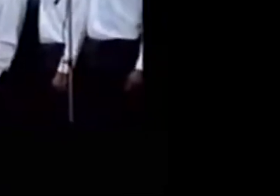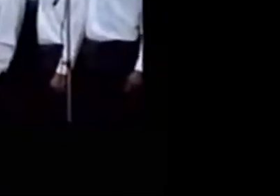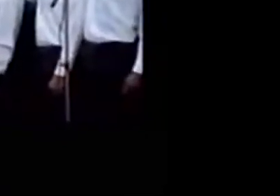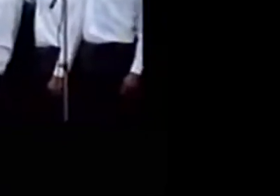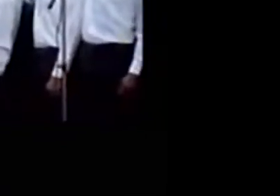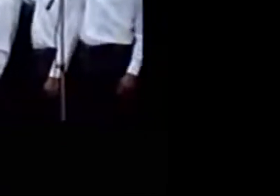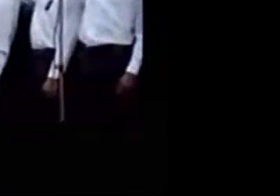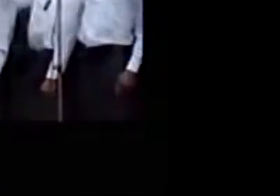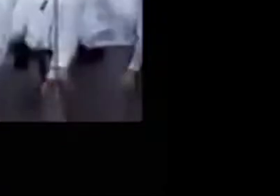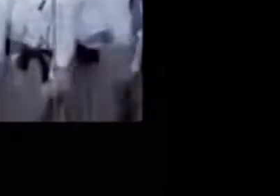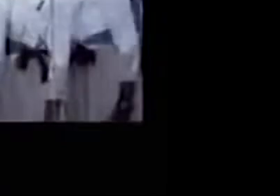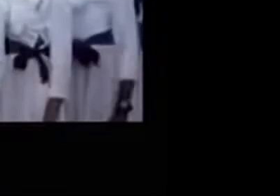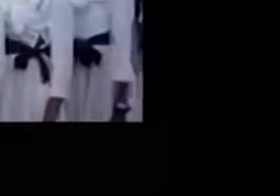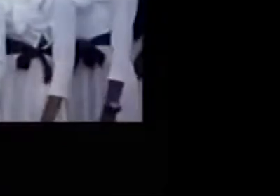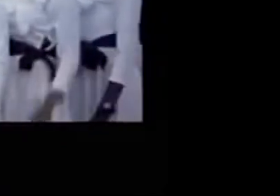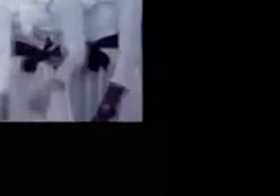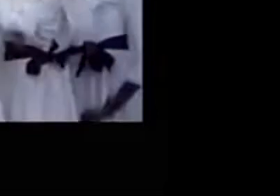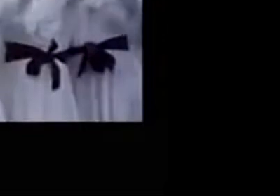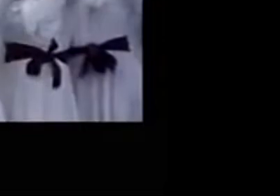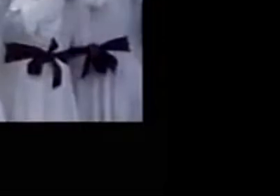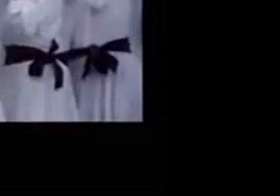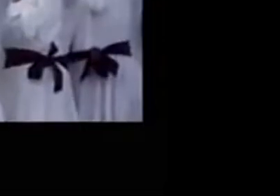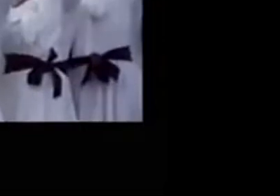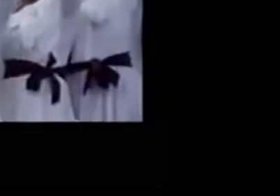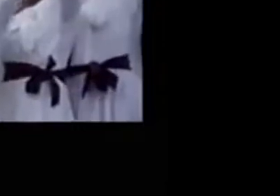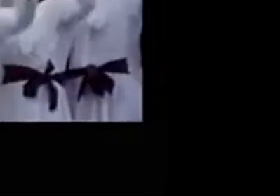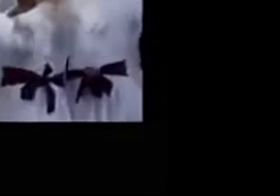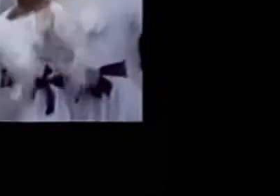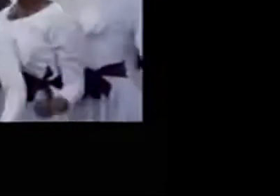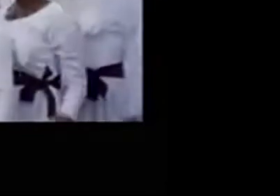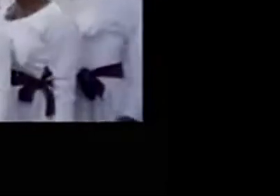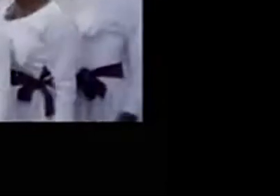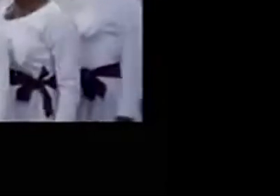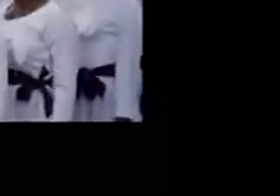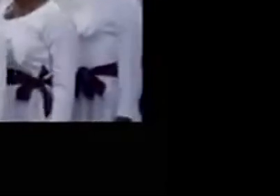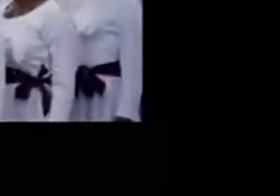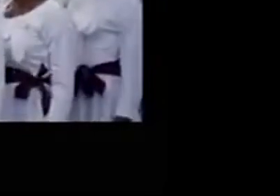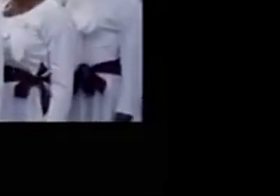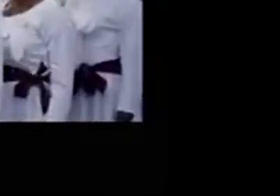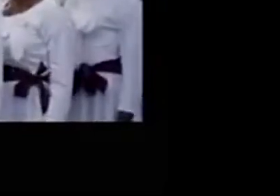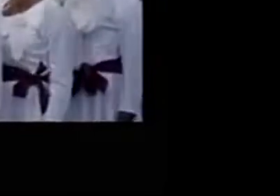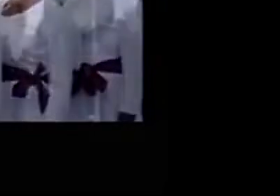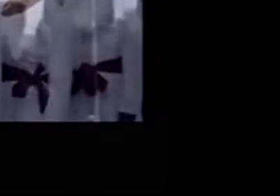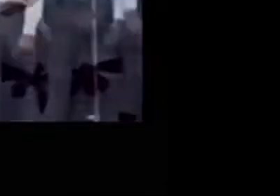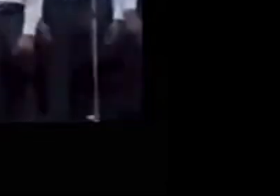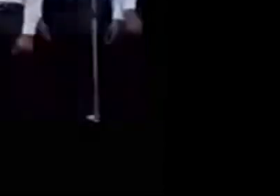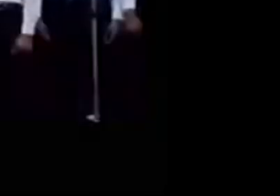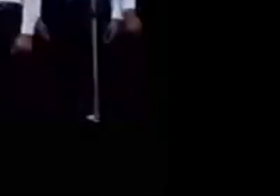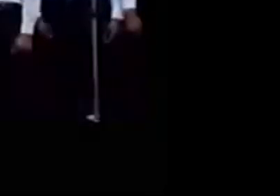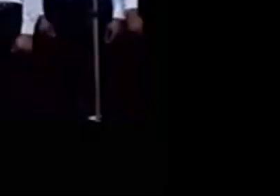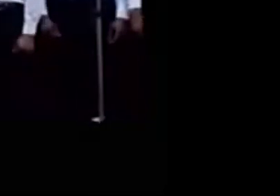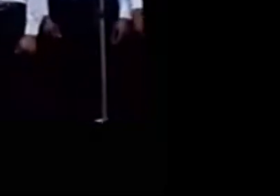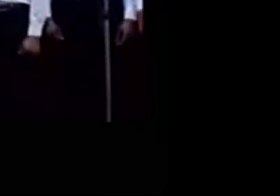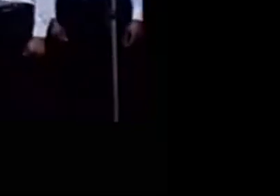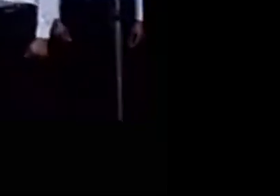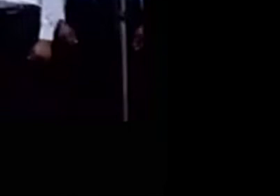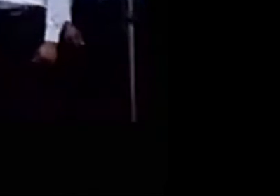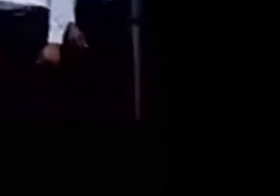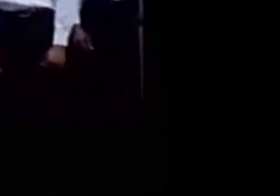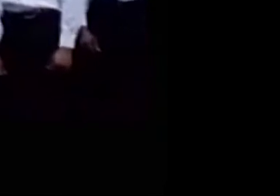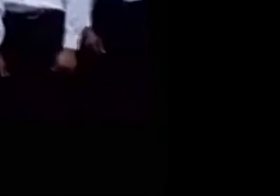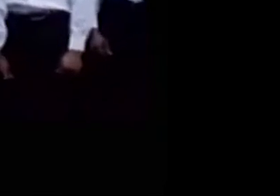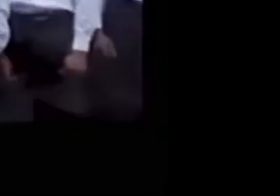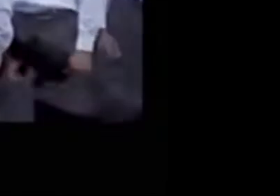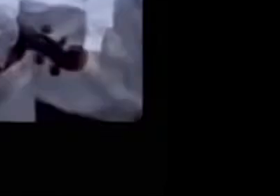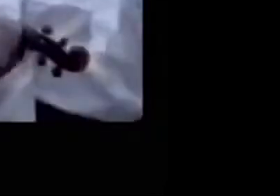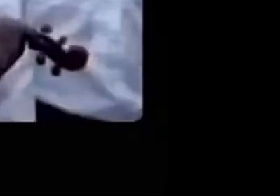cross, at the cross, my Savior died. Shed